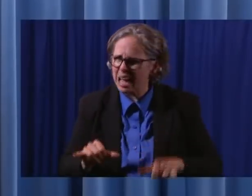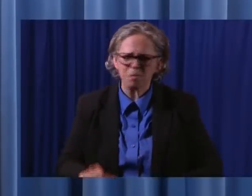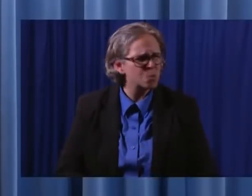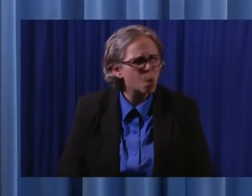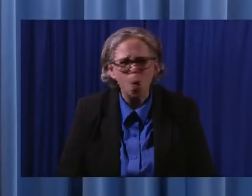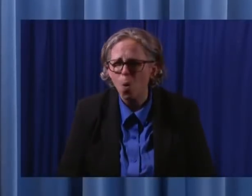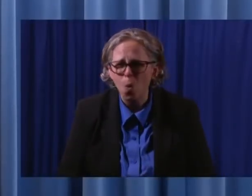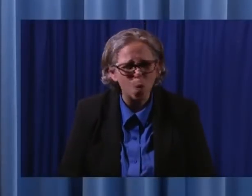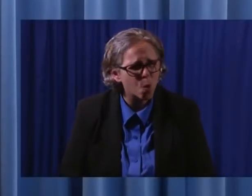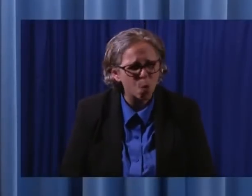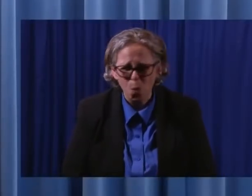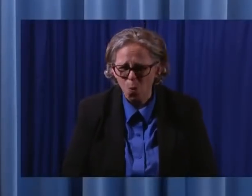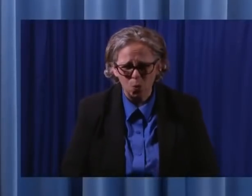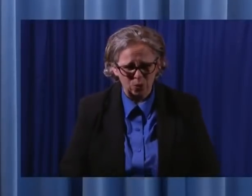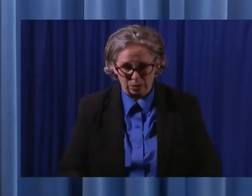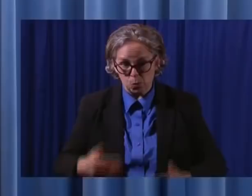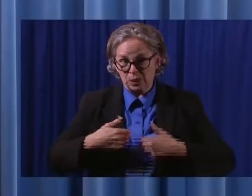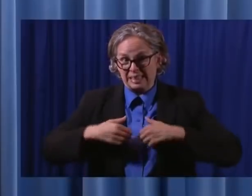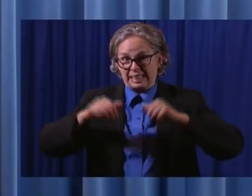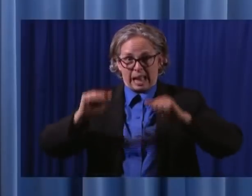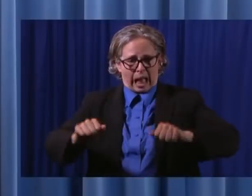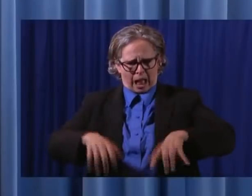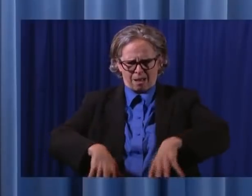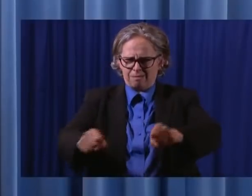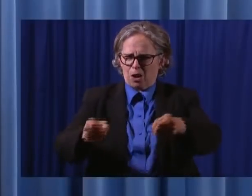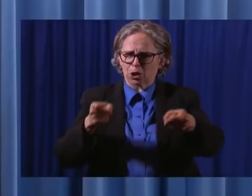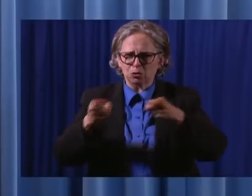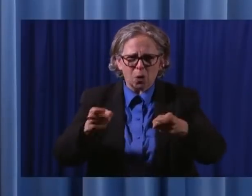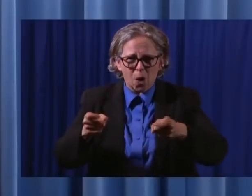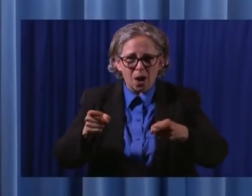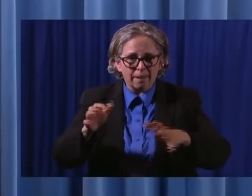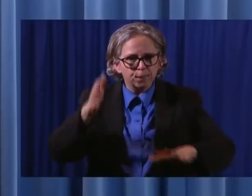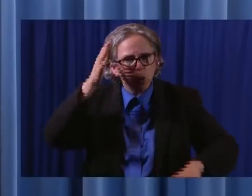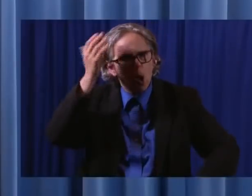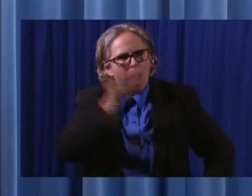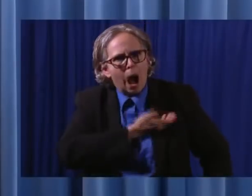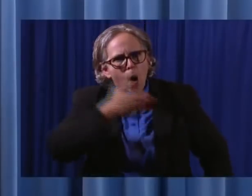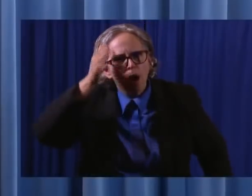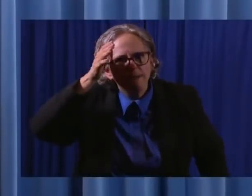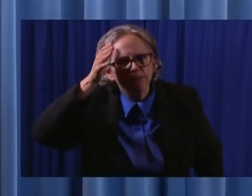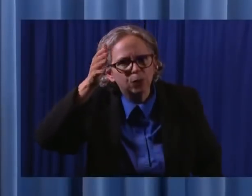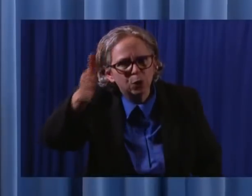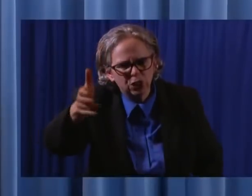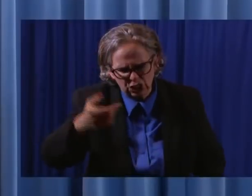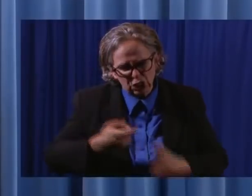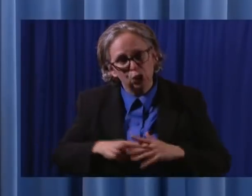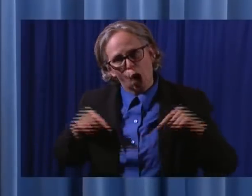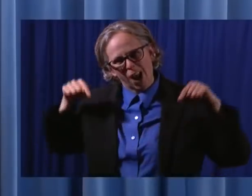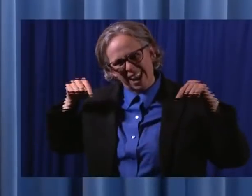going to look like in 2 or 3 weeks by what we do today. So it's my plea to my